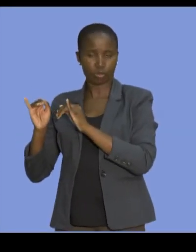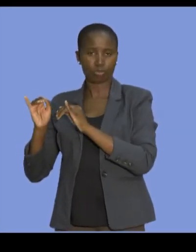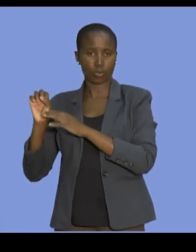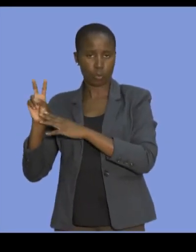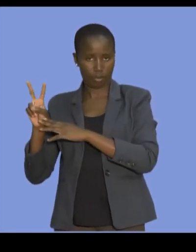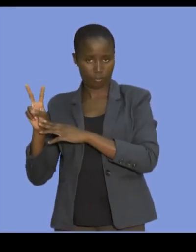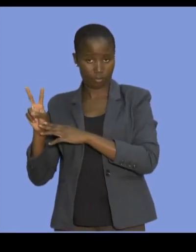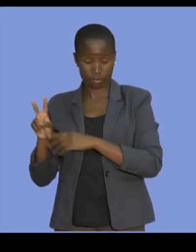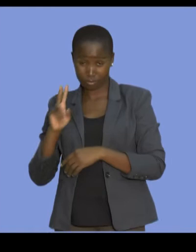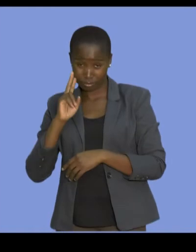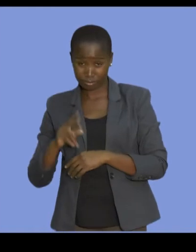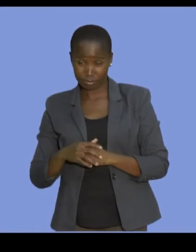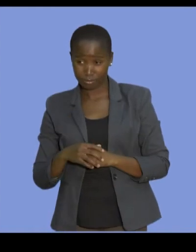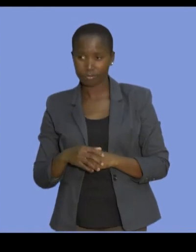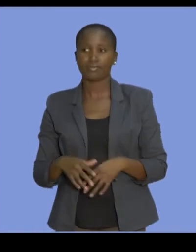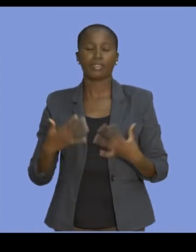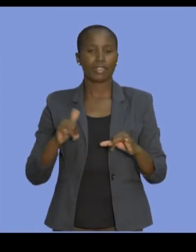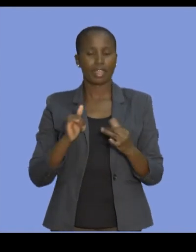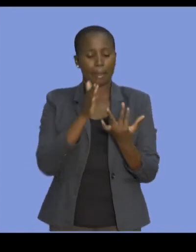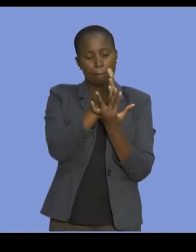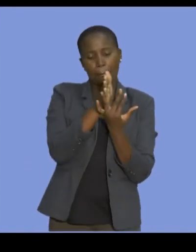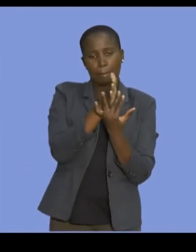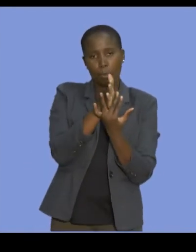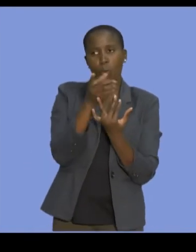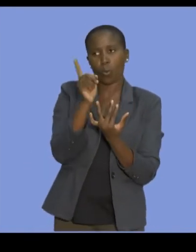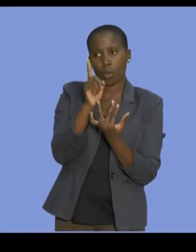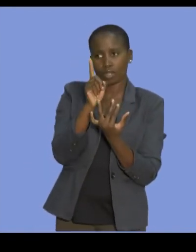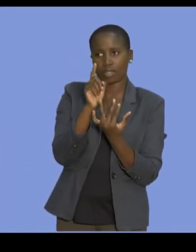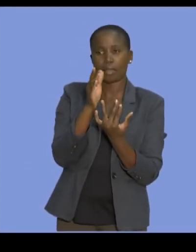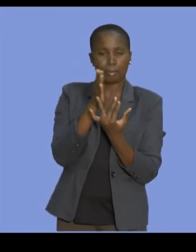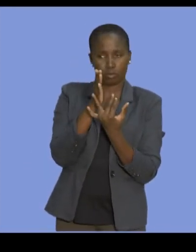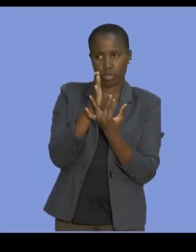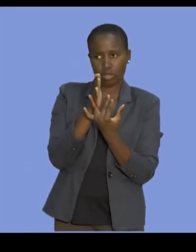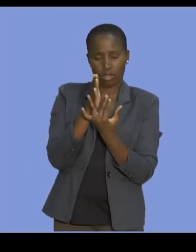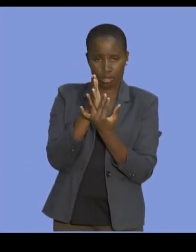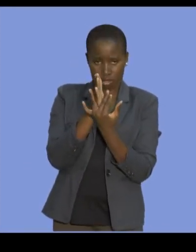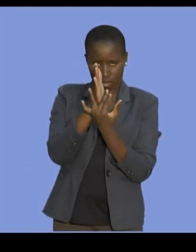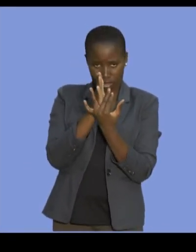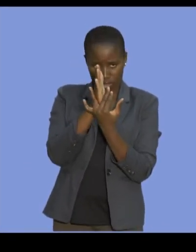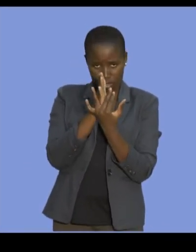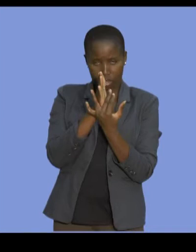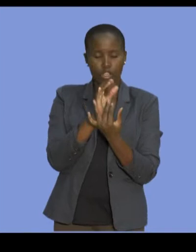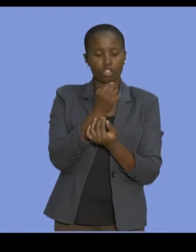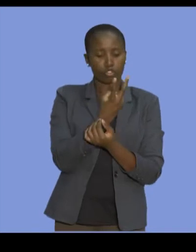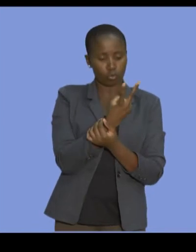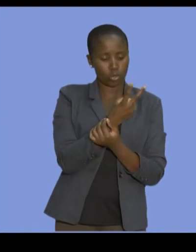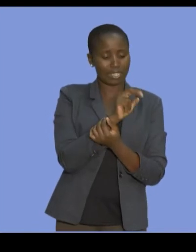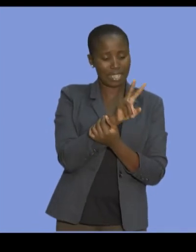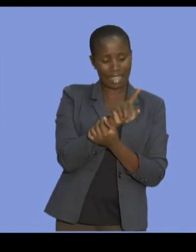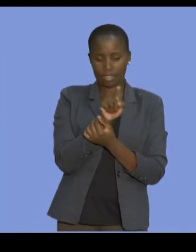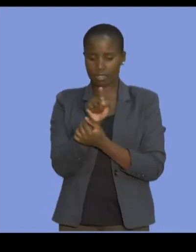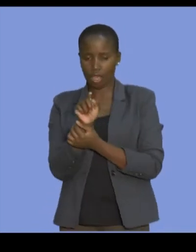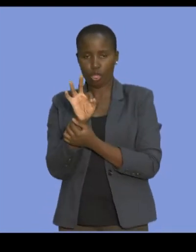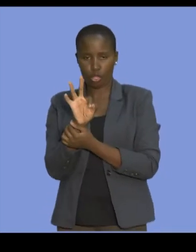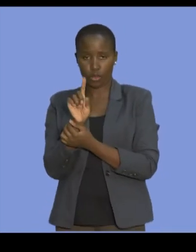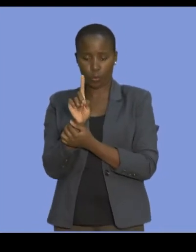12. So the median is between there. It's between 28 and 31,